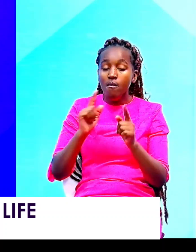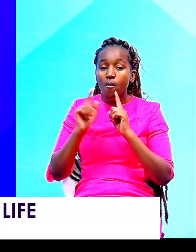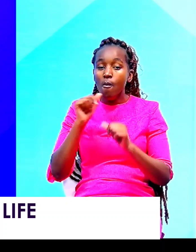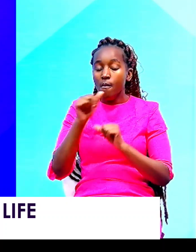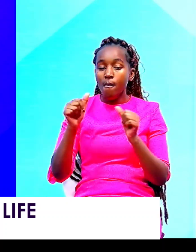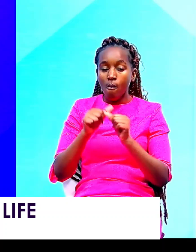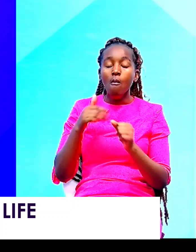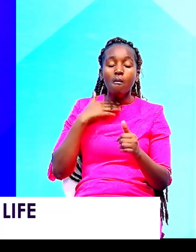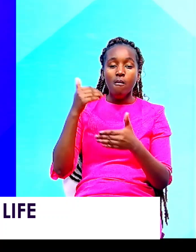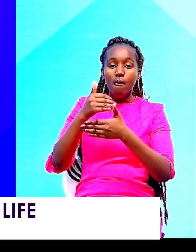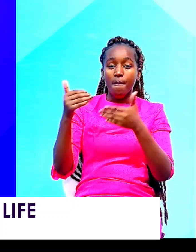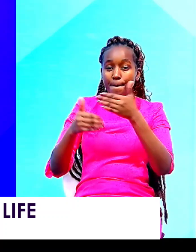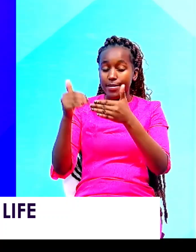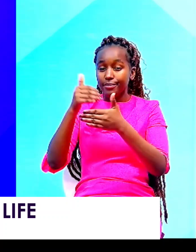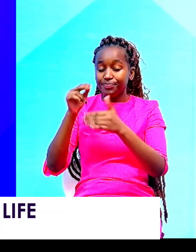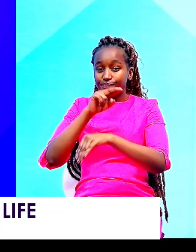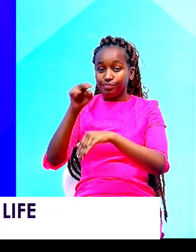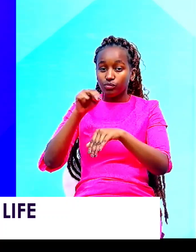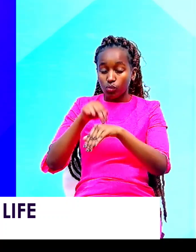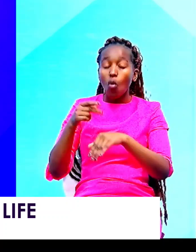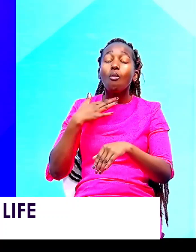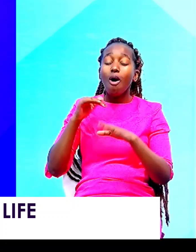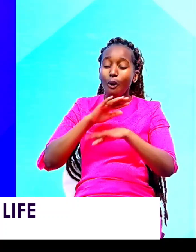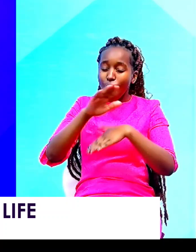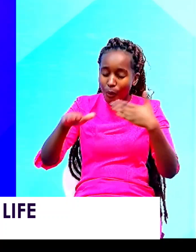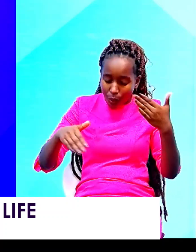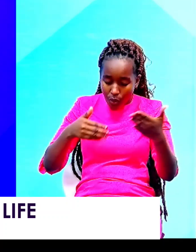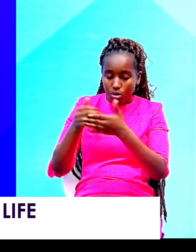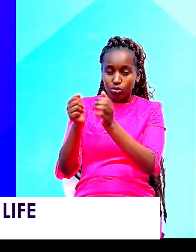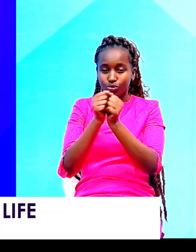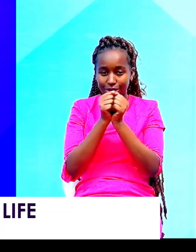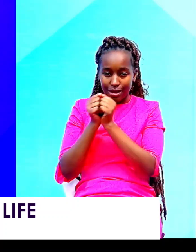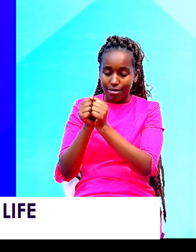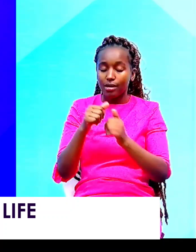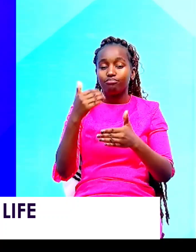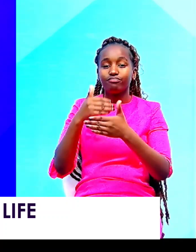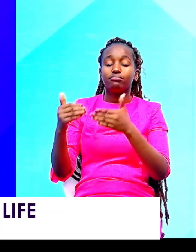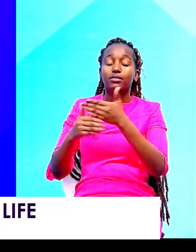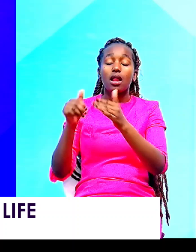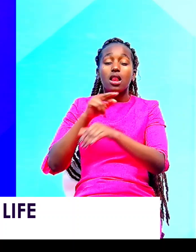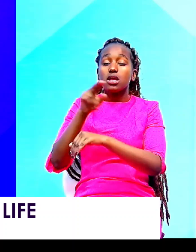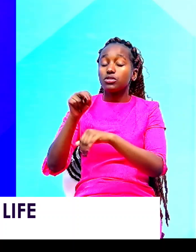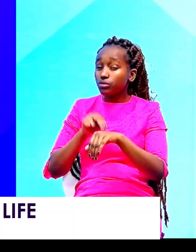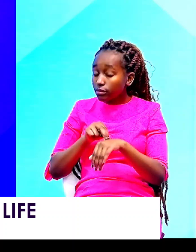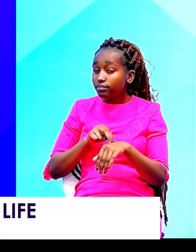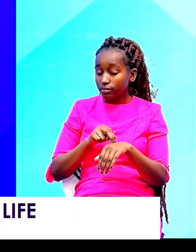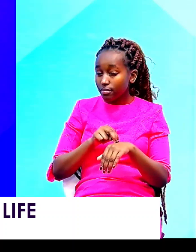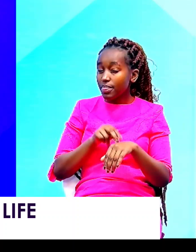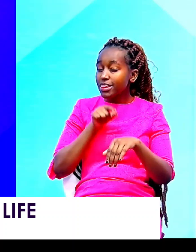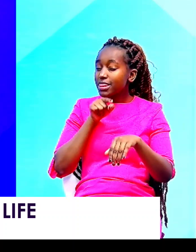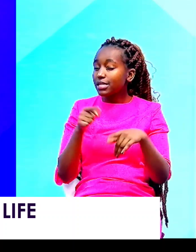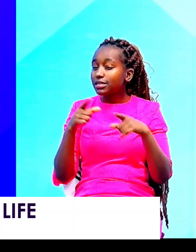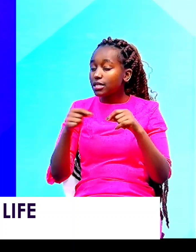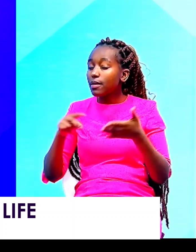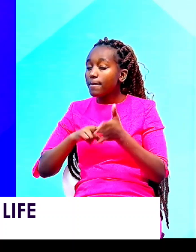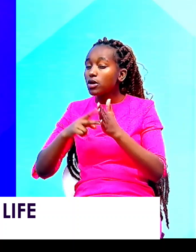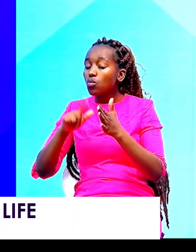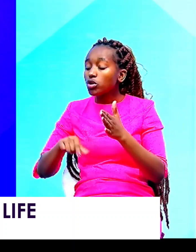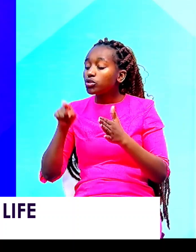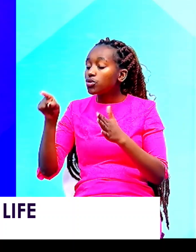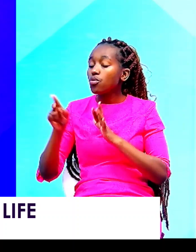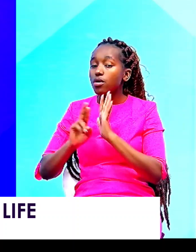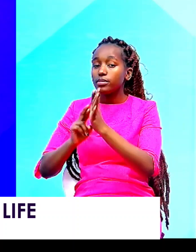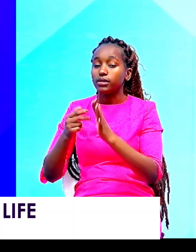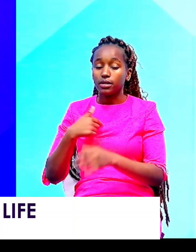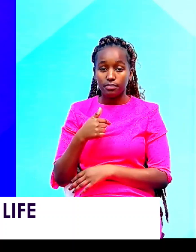taifa, yes, tuinuke sote tujenge taifa, then it means that I've put you there to represent me